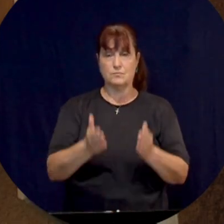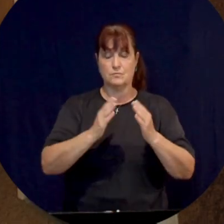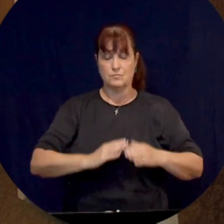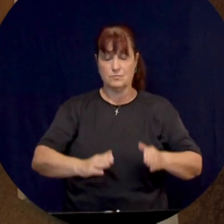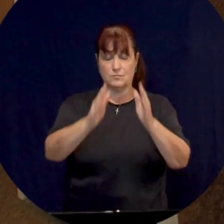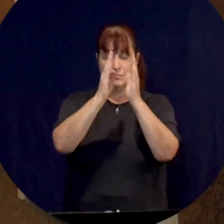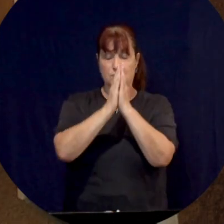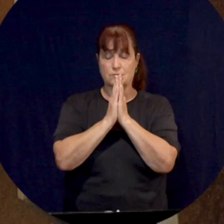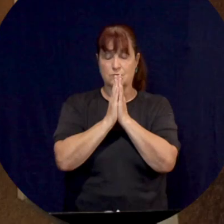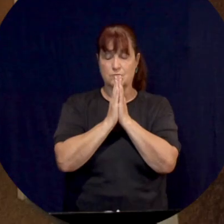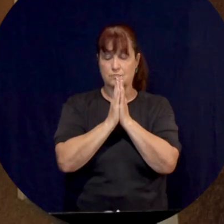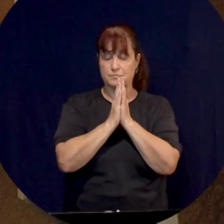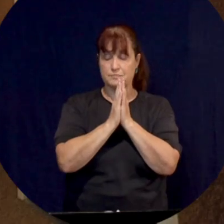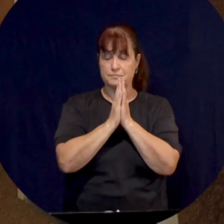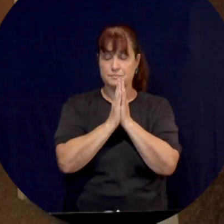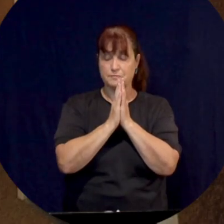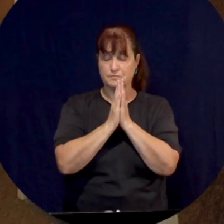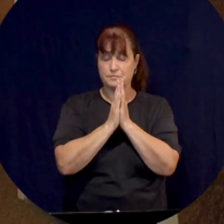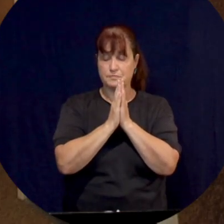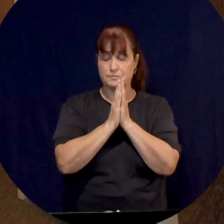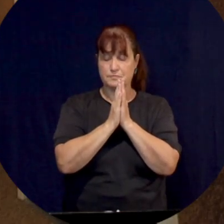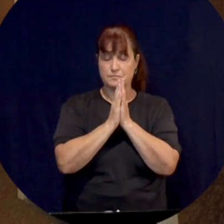Let us pray.